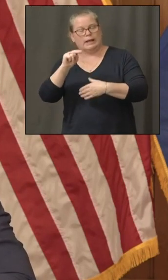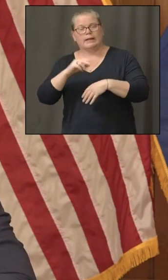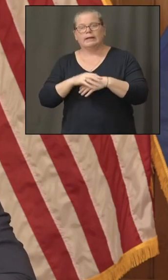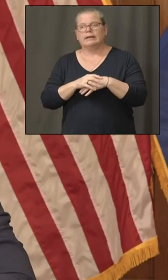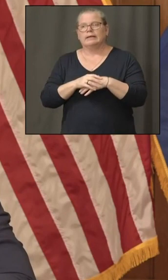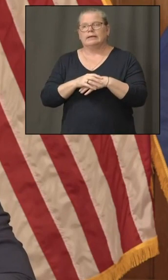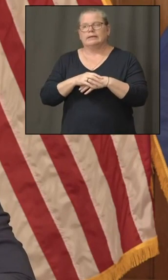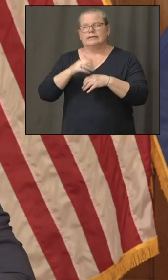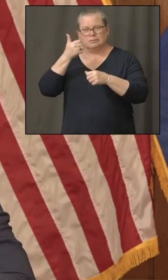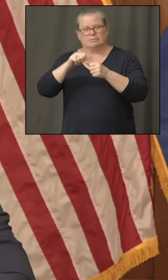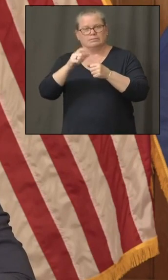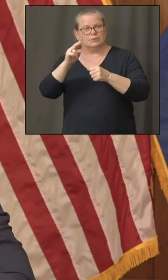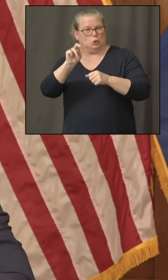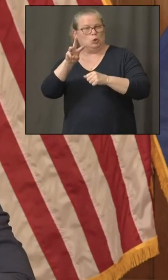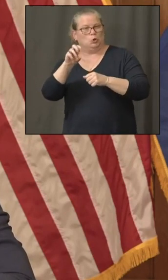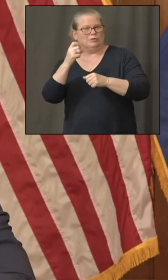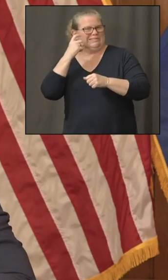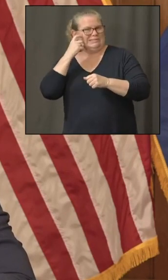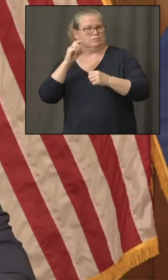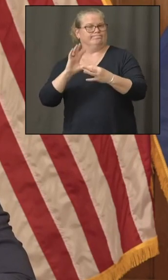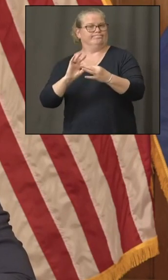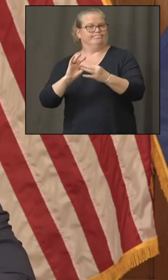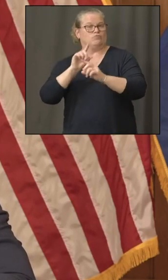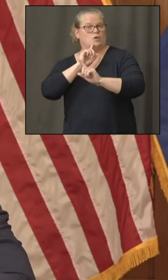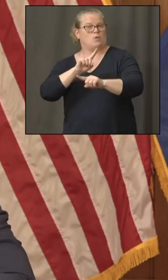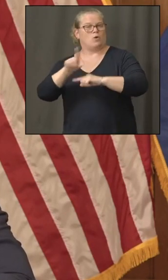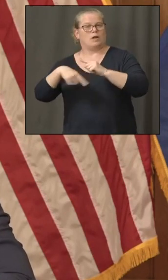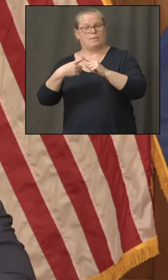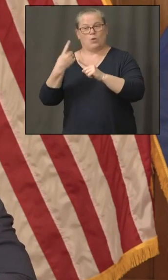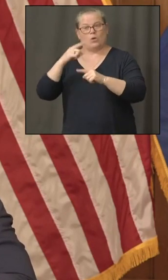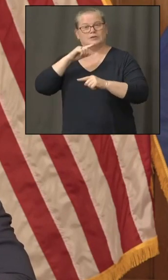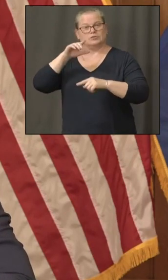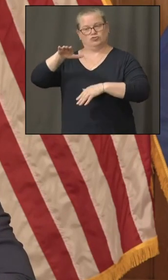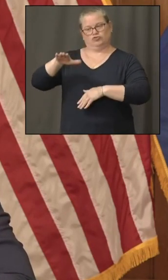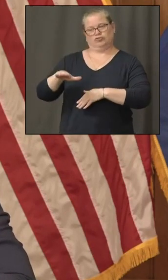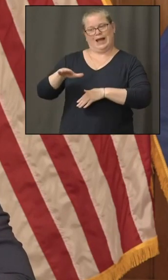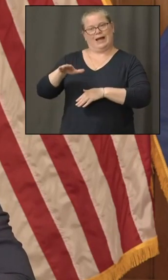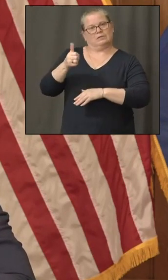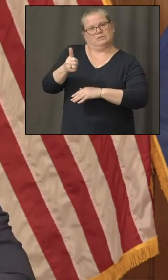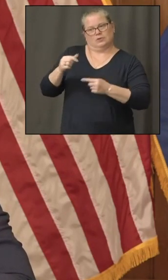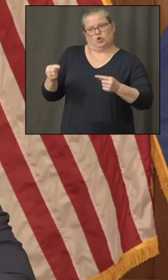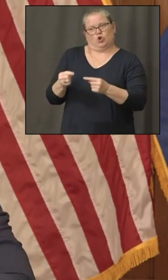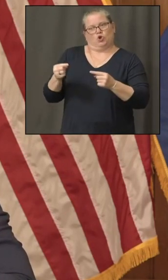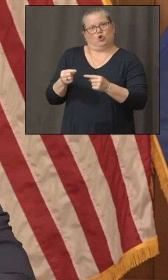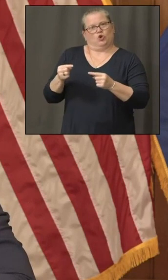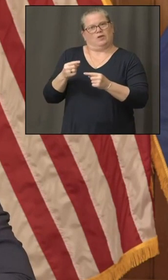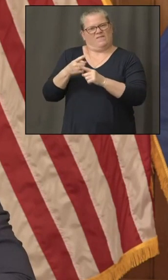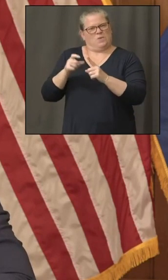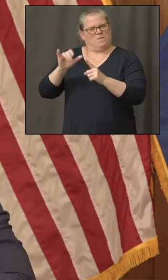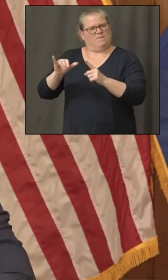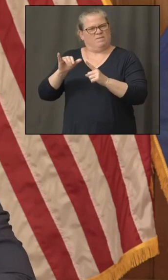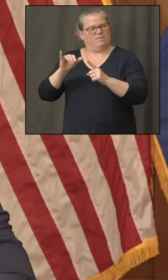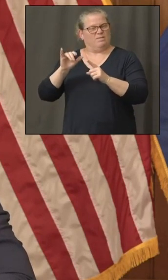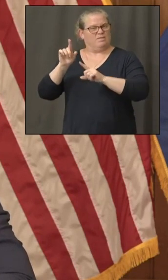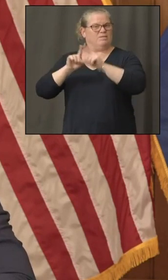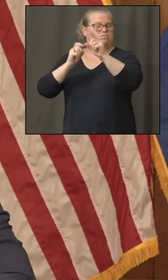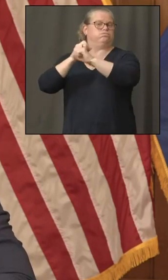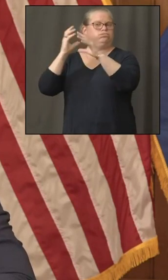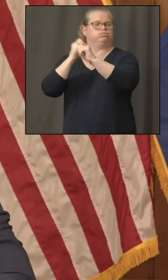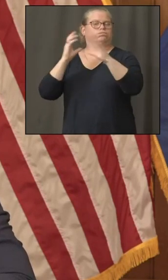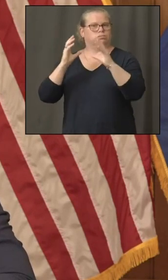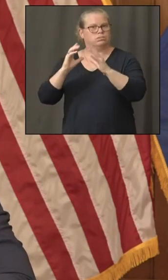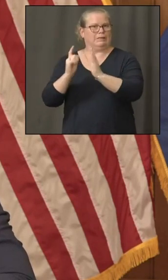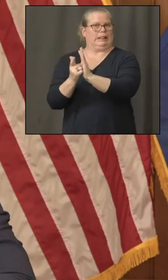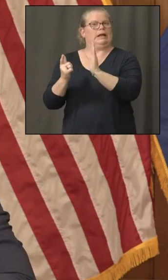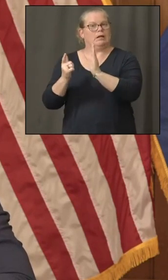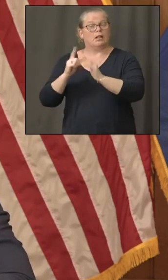injured by these fireworks that were illegal. But as the governor stated, we will be monitoring this closely, but we very much appreciate